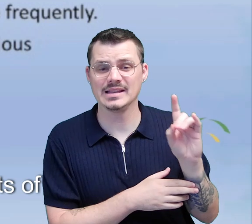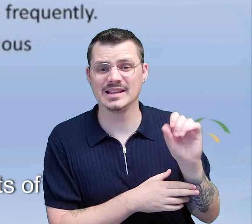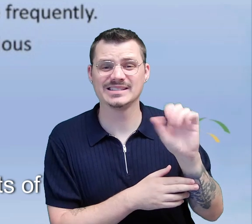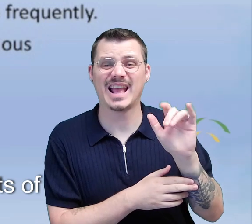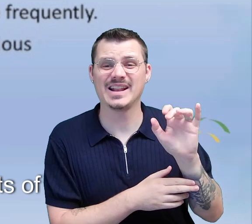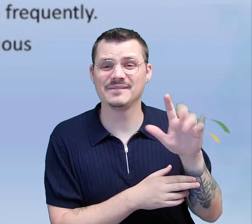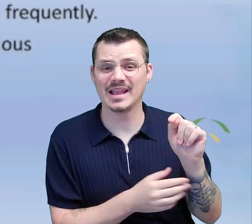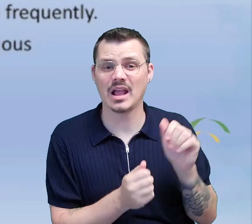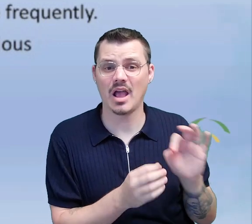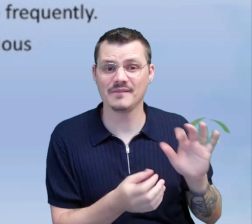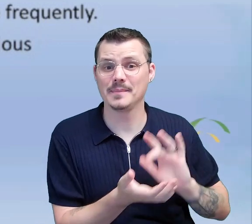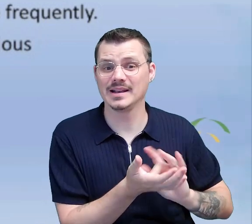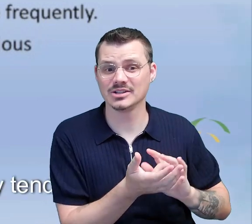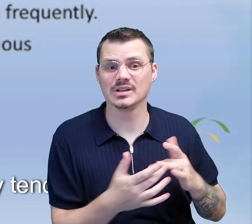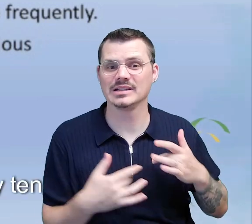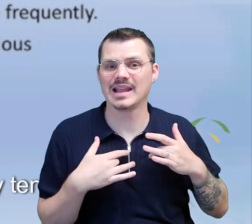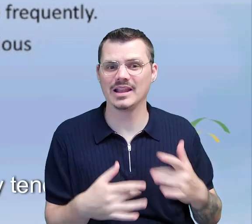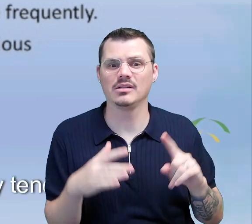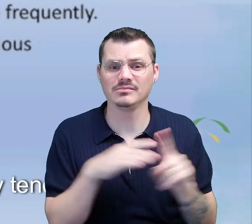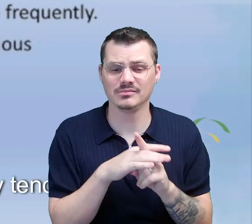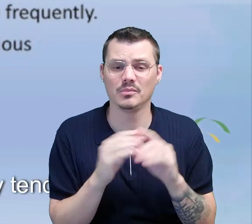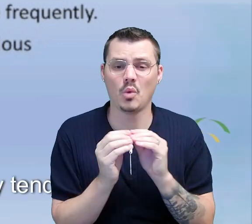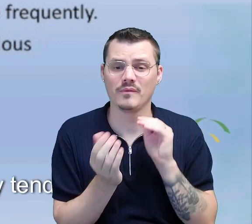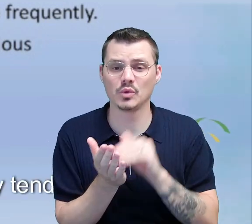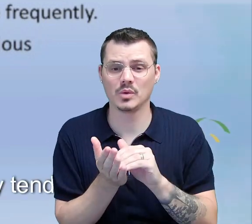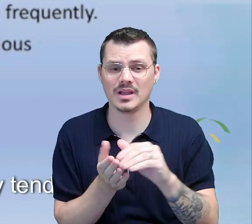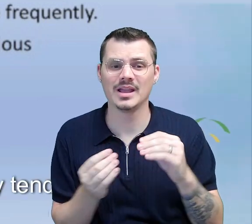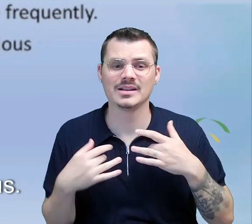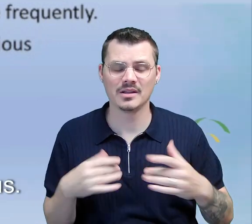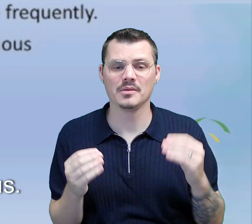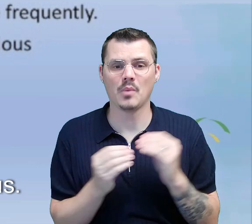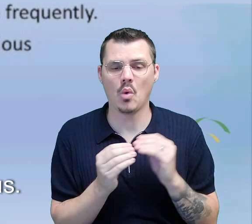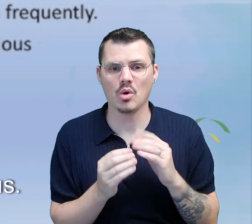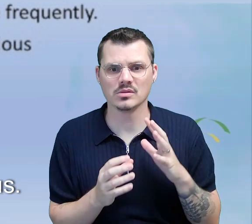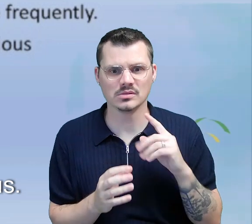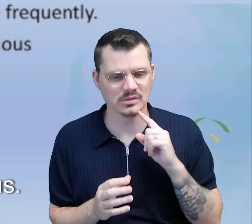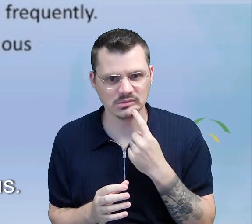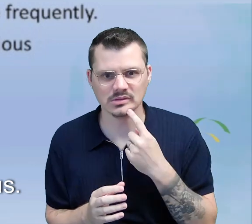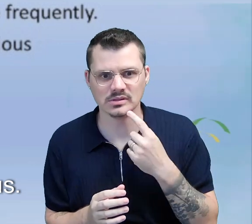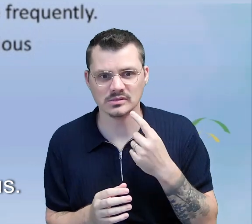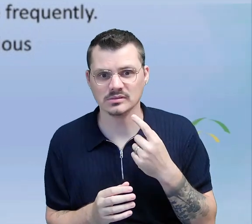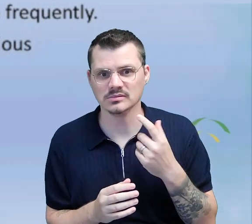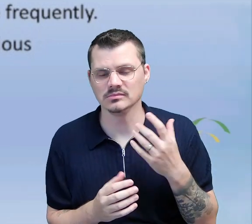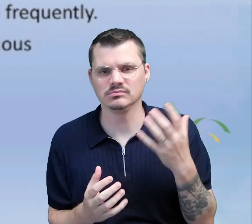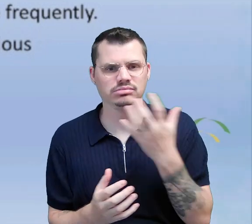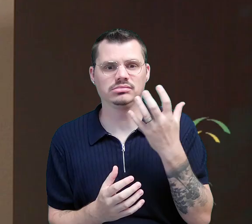IDD, the side effects of medicines tend to occur more frequently and they tend to be more bizarre and more